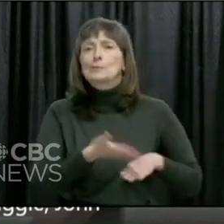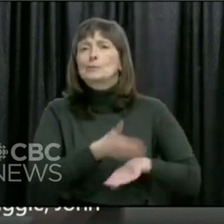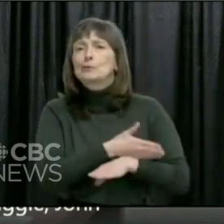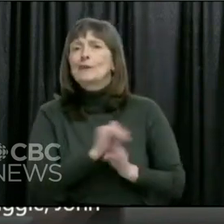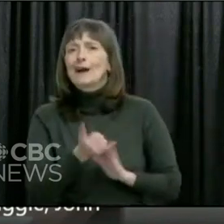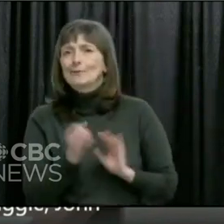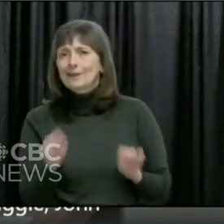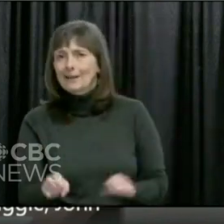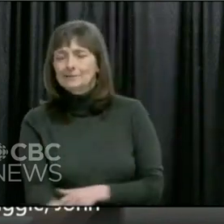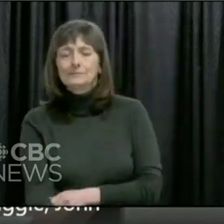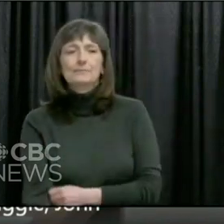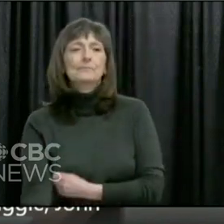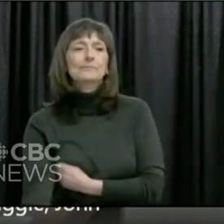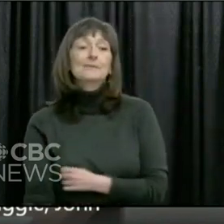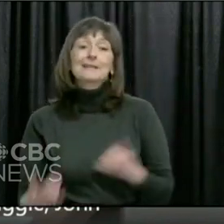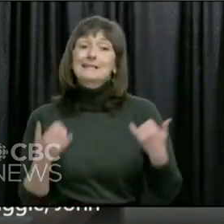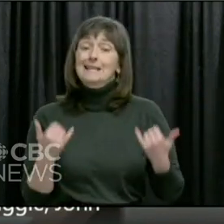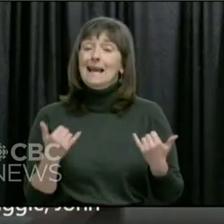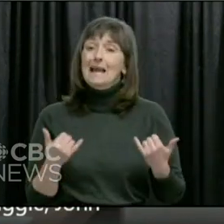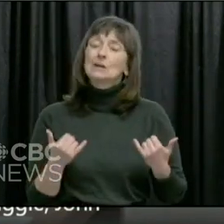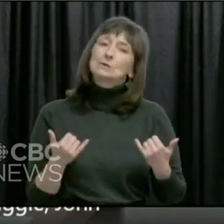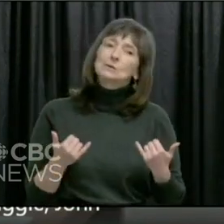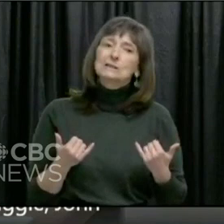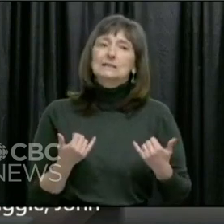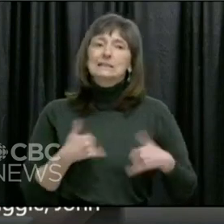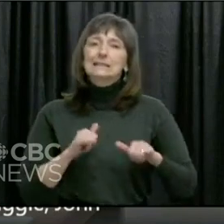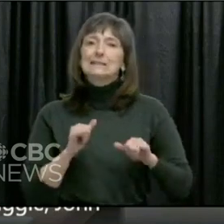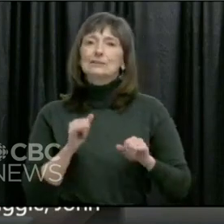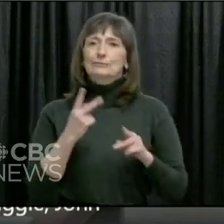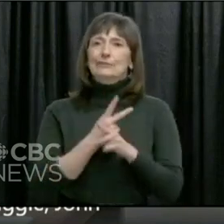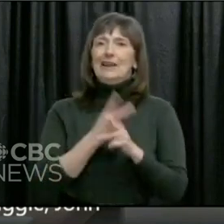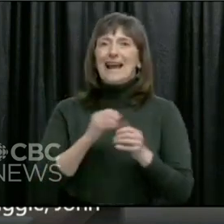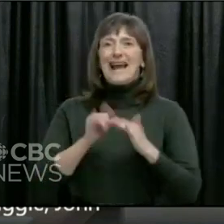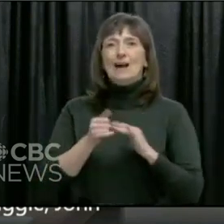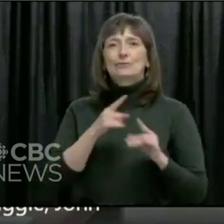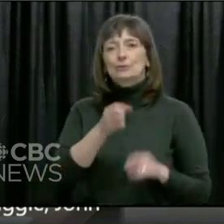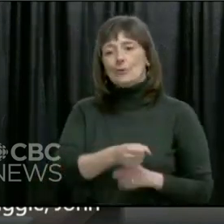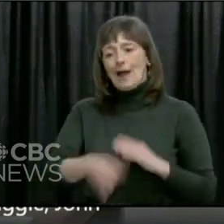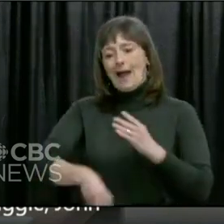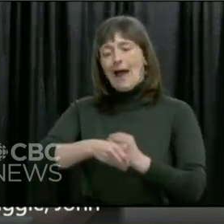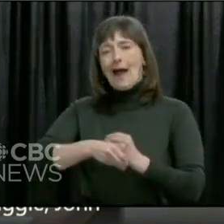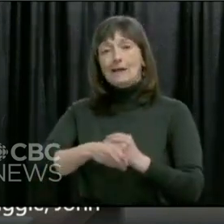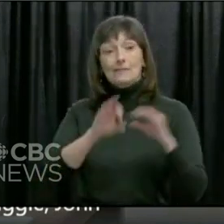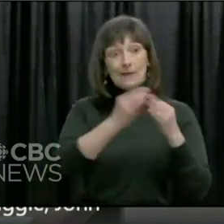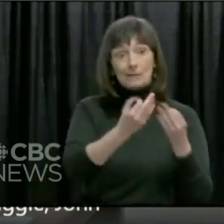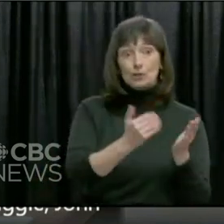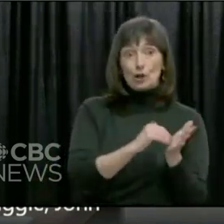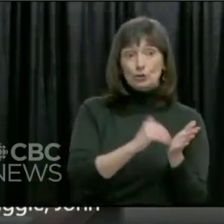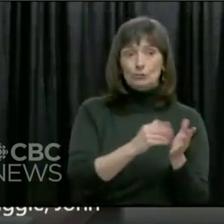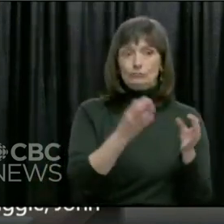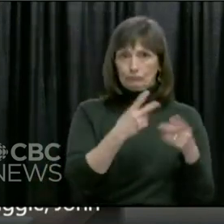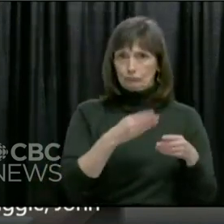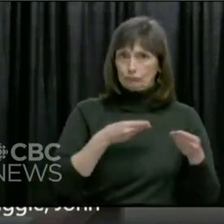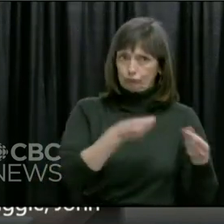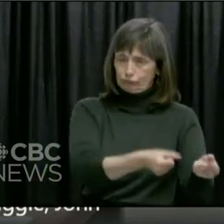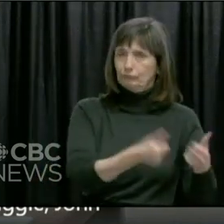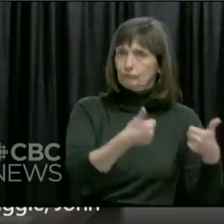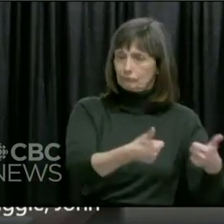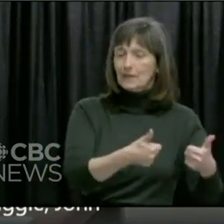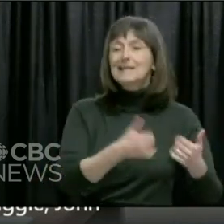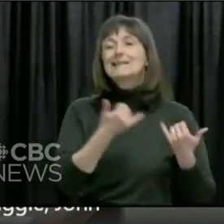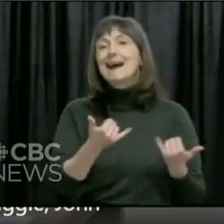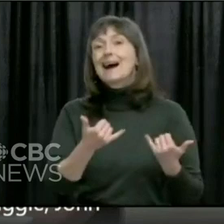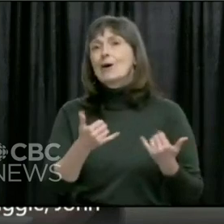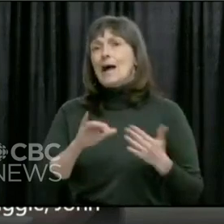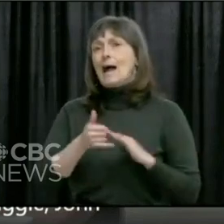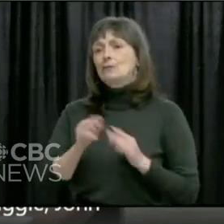our challenges now is to engage specialists more fully in this transition from